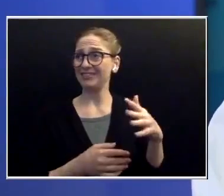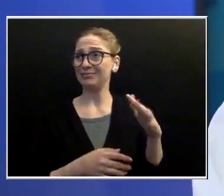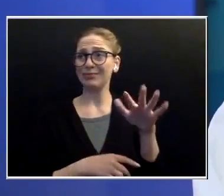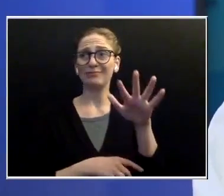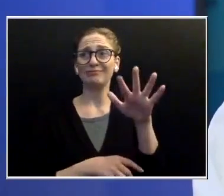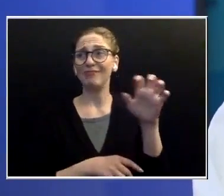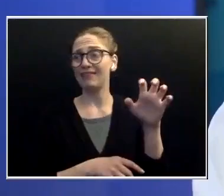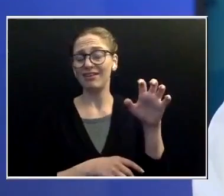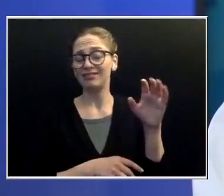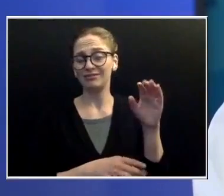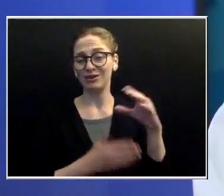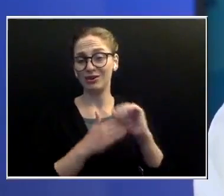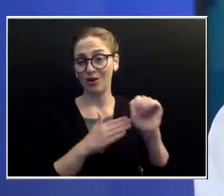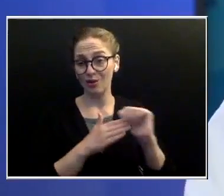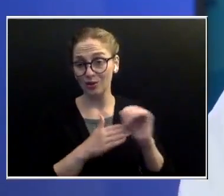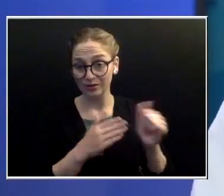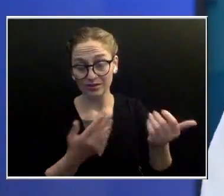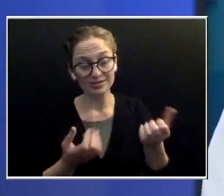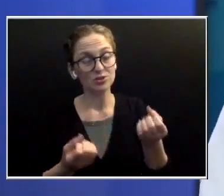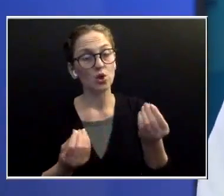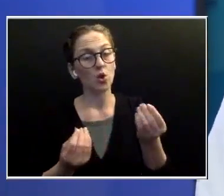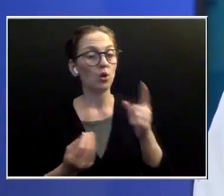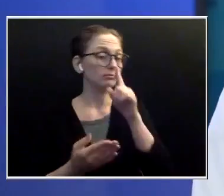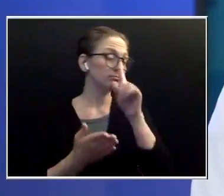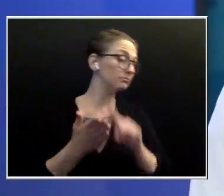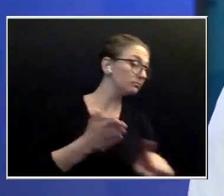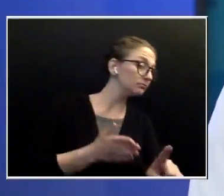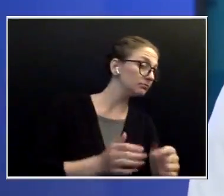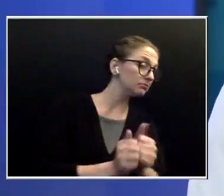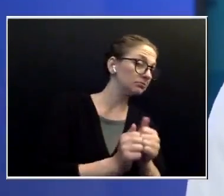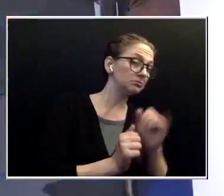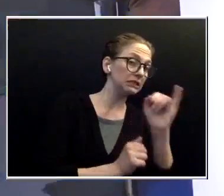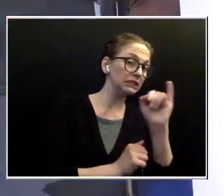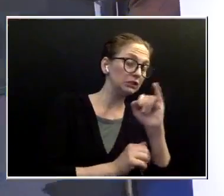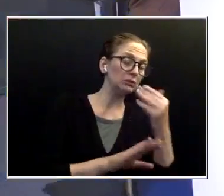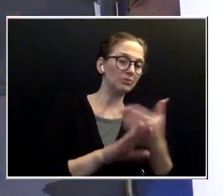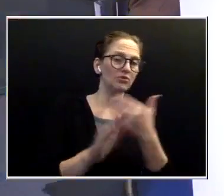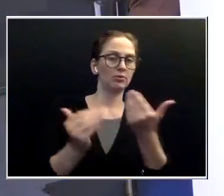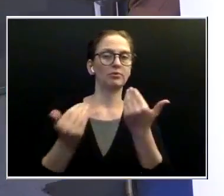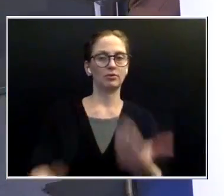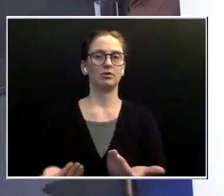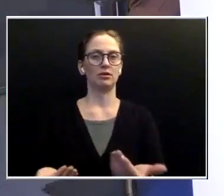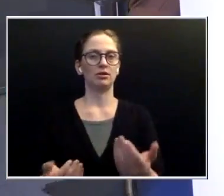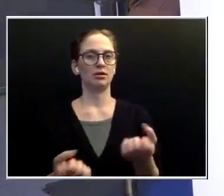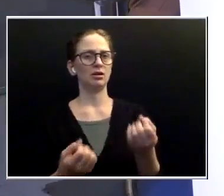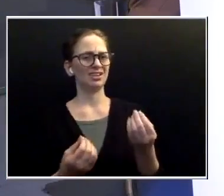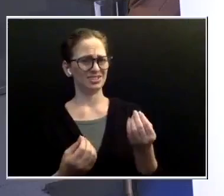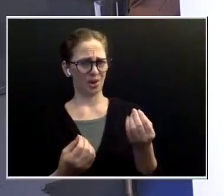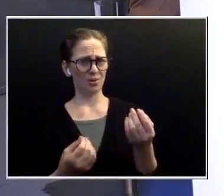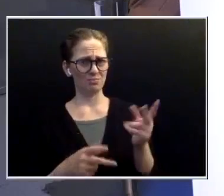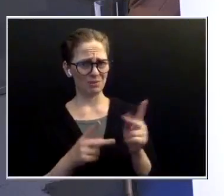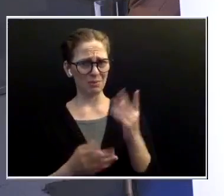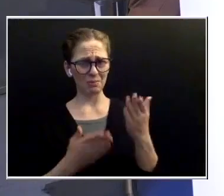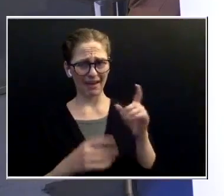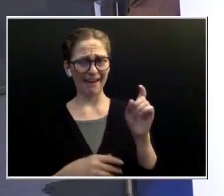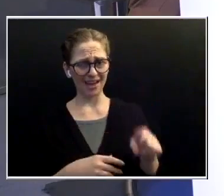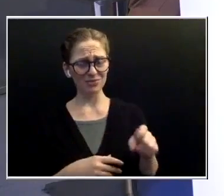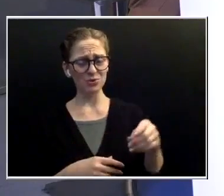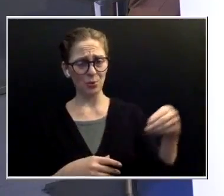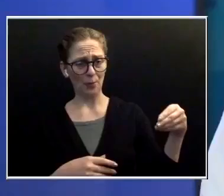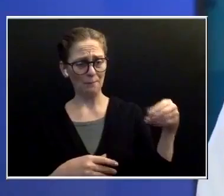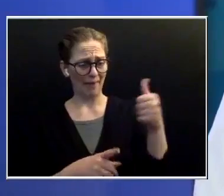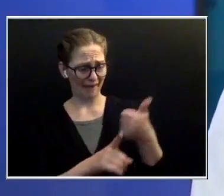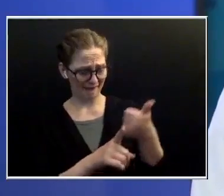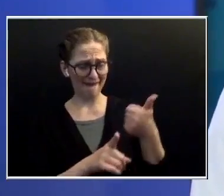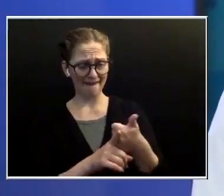before actually they go with the student donation. So they actually might have to pay to do it. They might have to pay. Again, they have to check with their insurance if this is